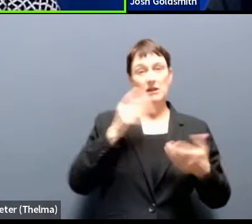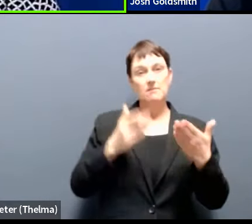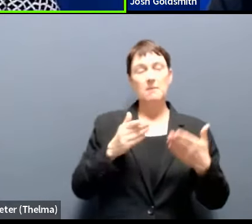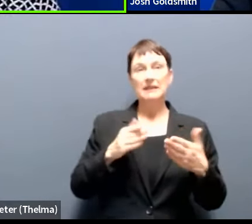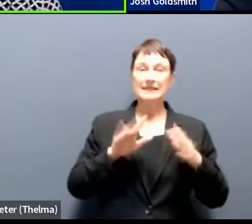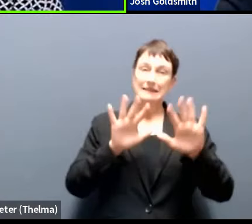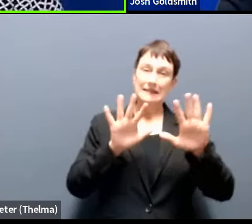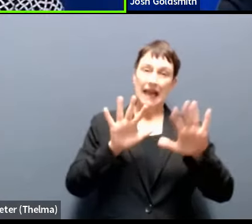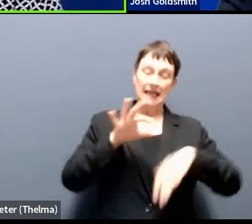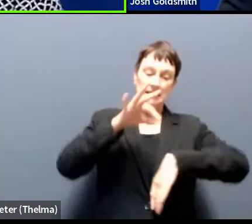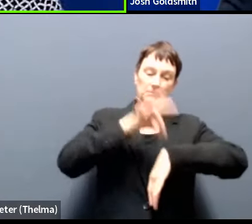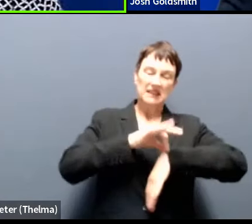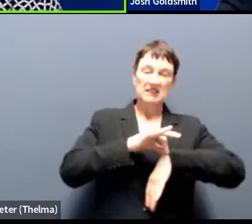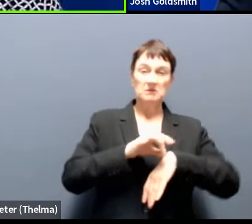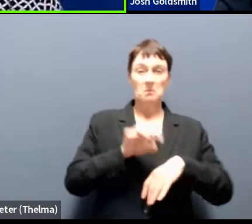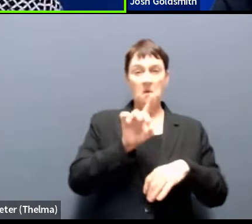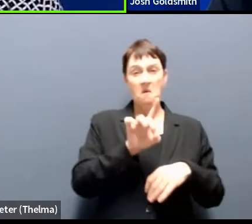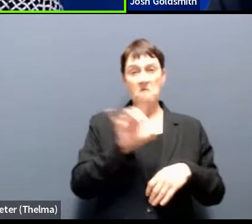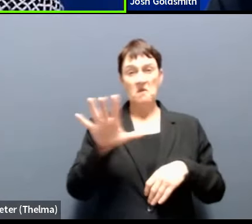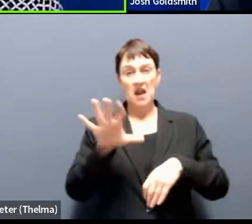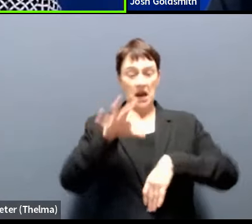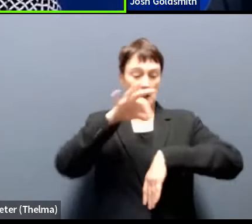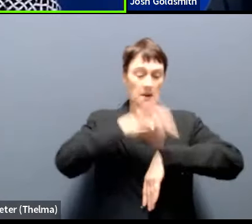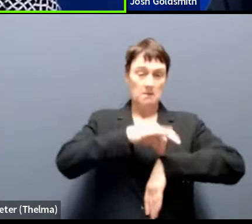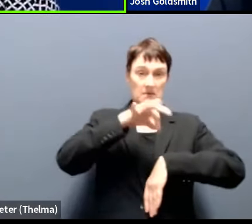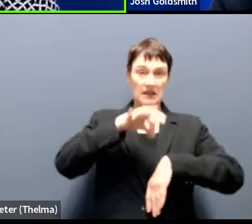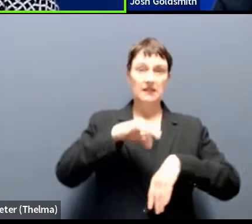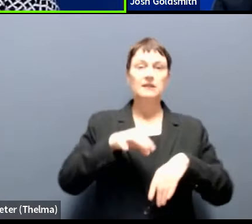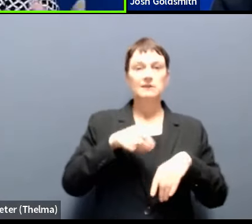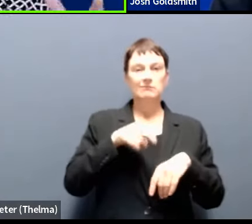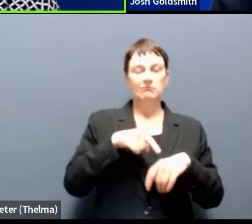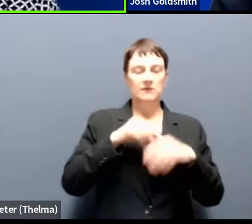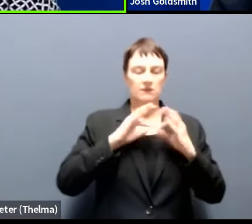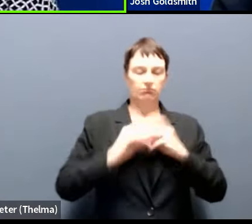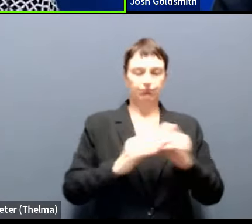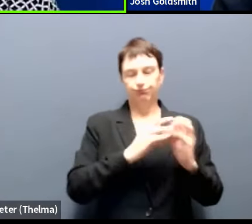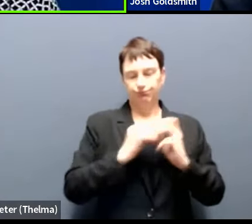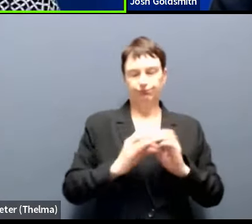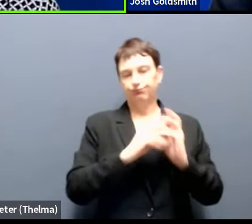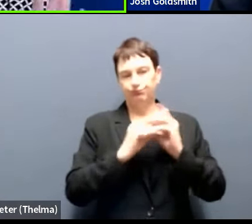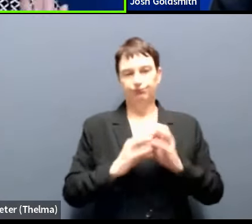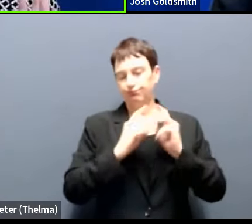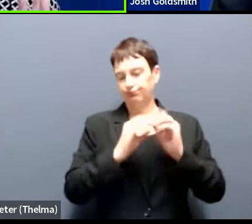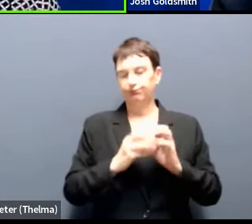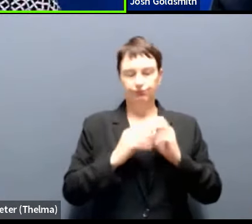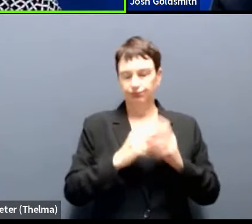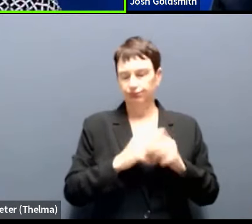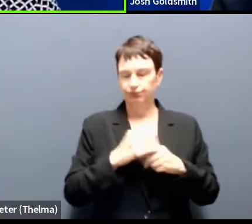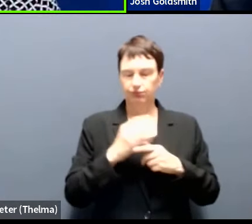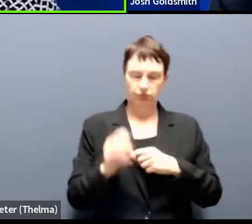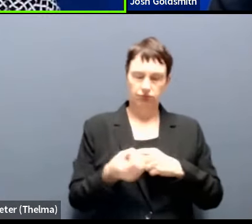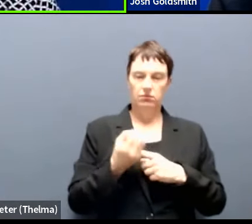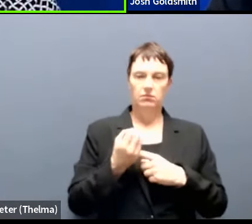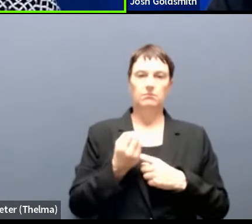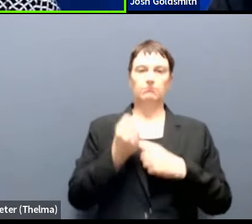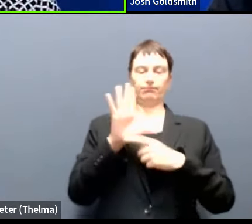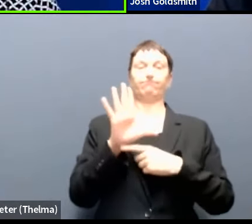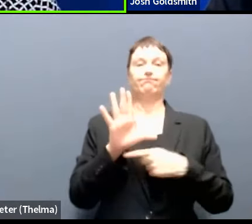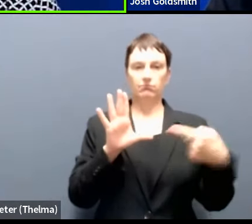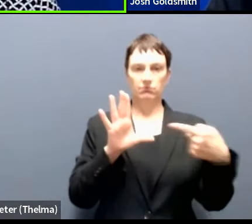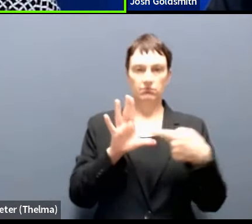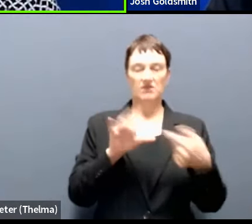minutes for, as Josh says, the elves to do their magic and have your badge ready and sent over to you. You will